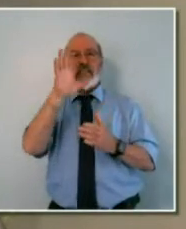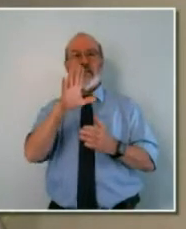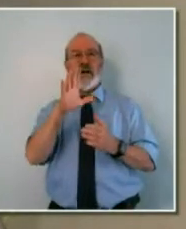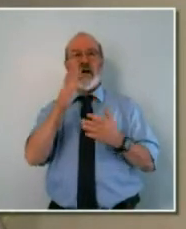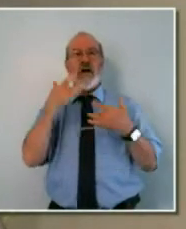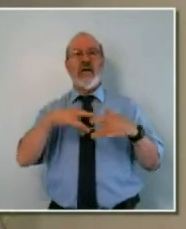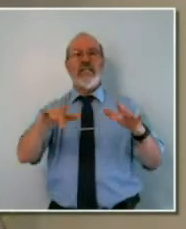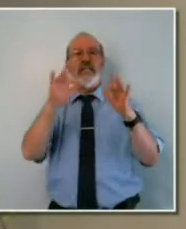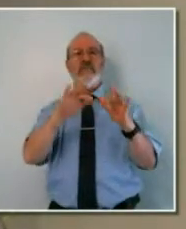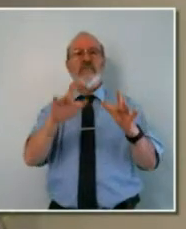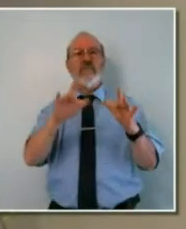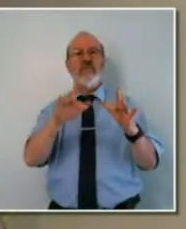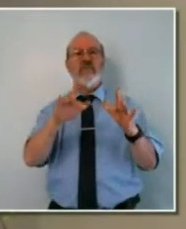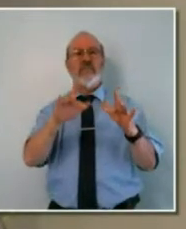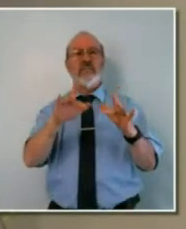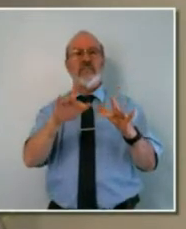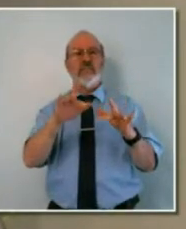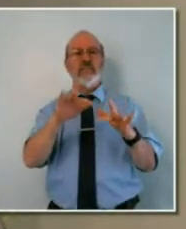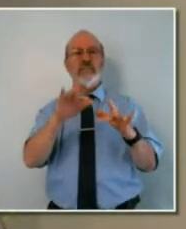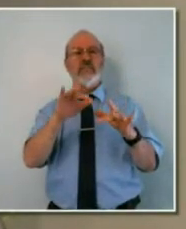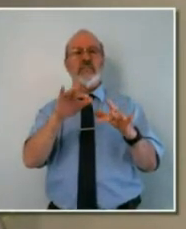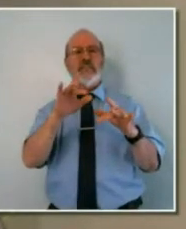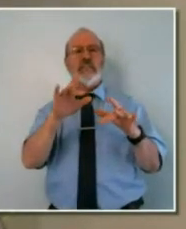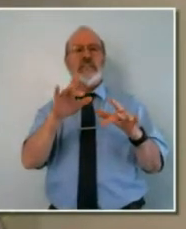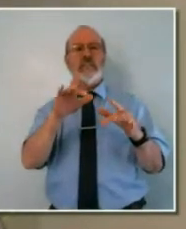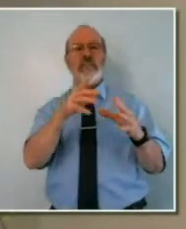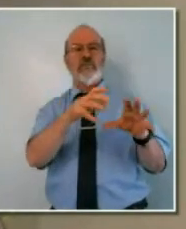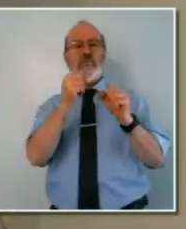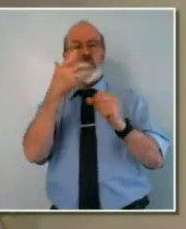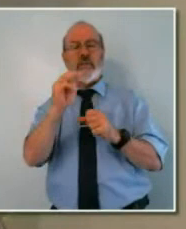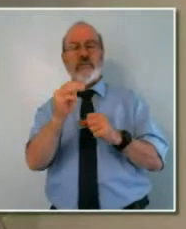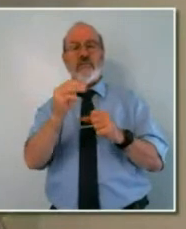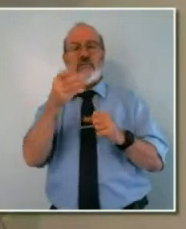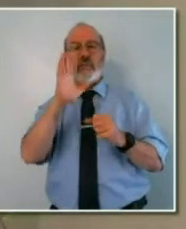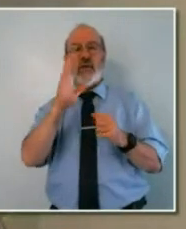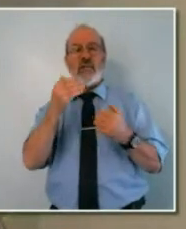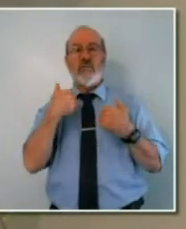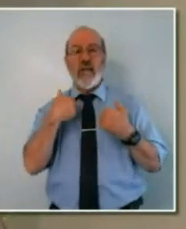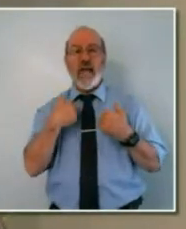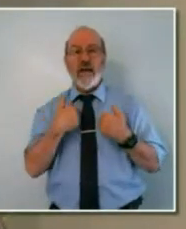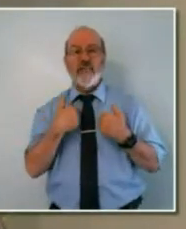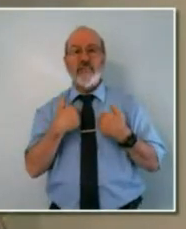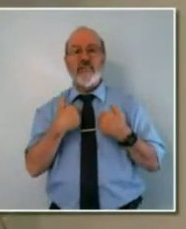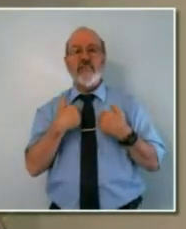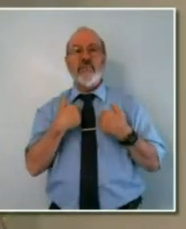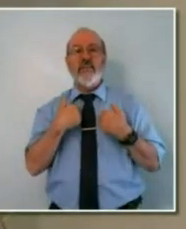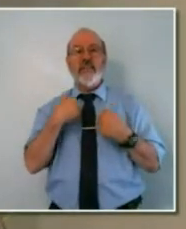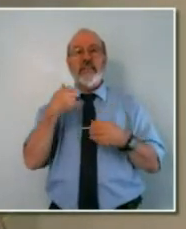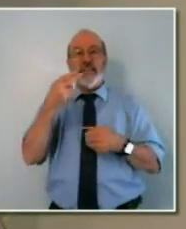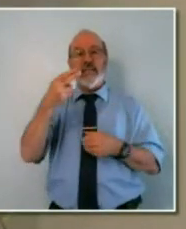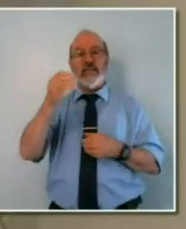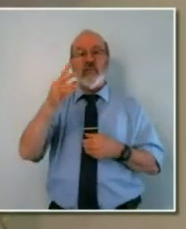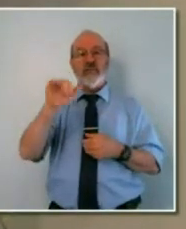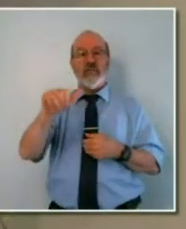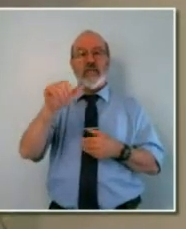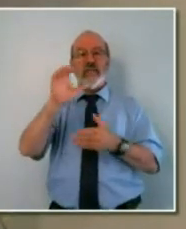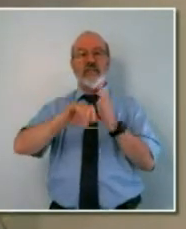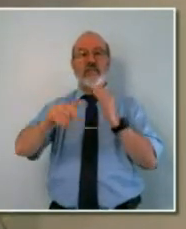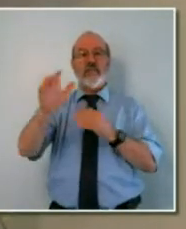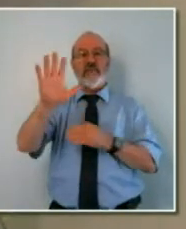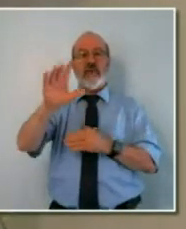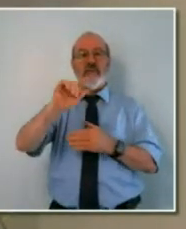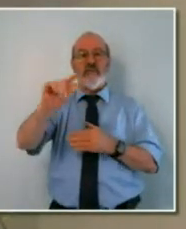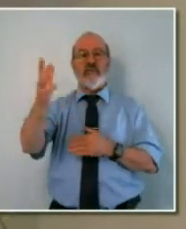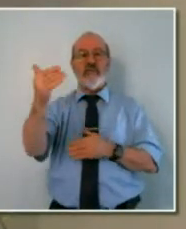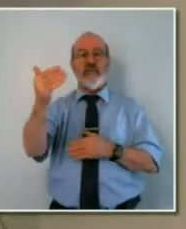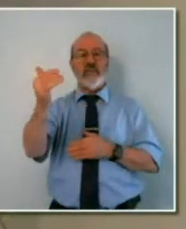mercy dealt with him. So the God with which we have to do, the God who in Hosea chapter 5 and verse 15 is returning